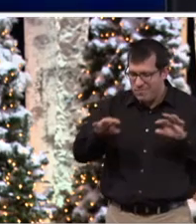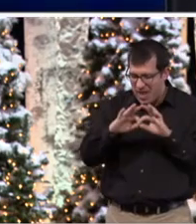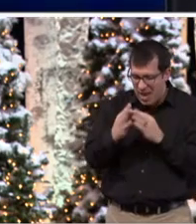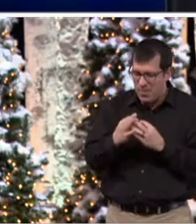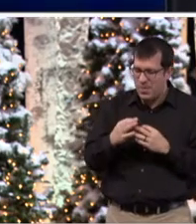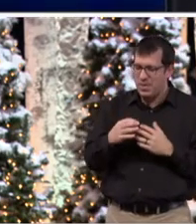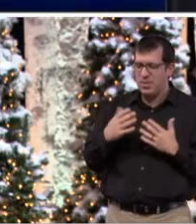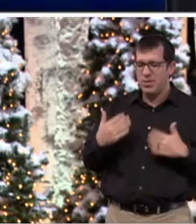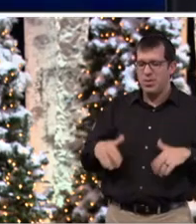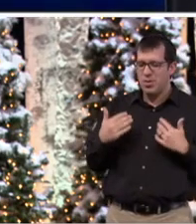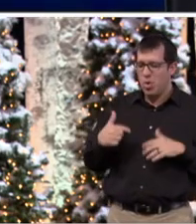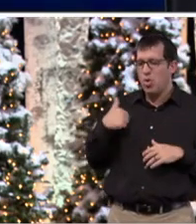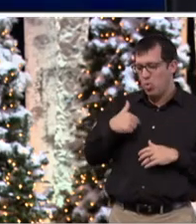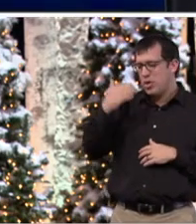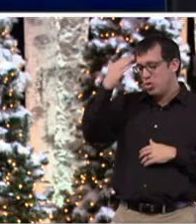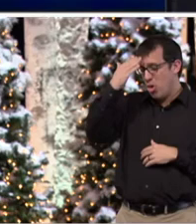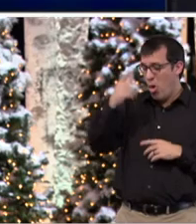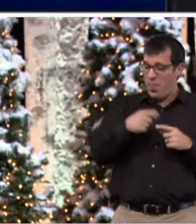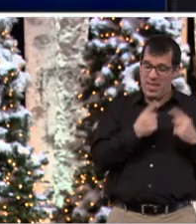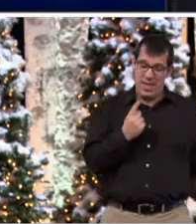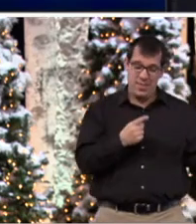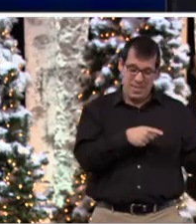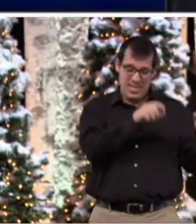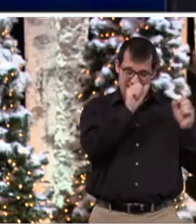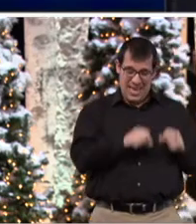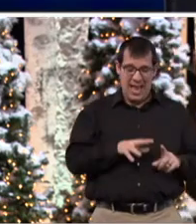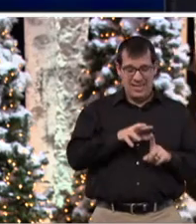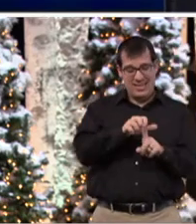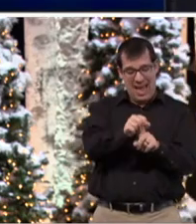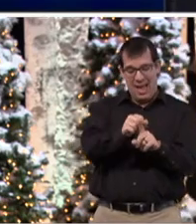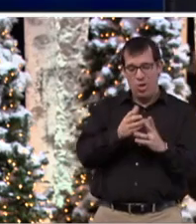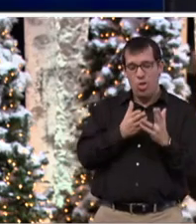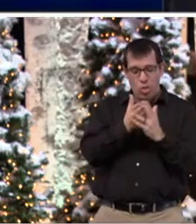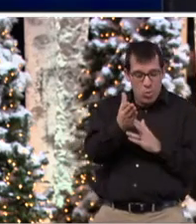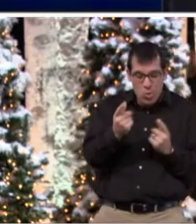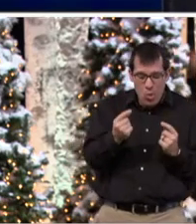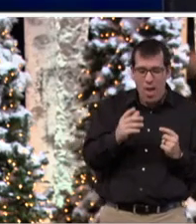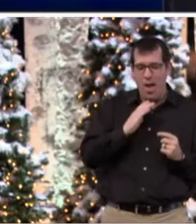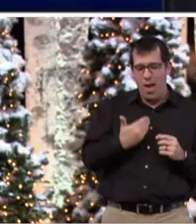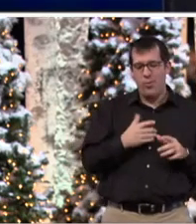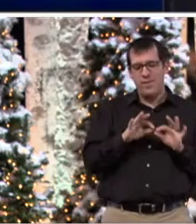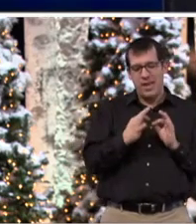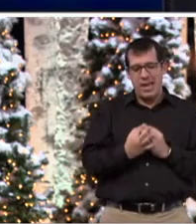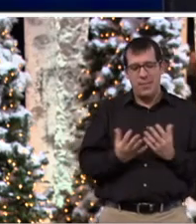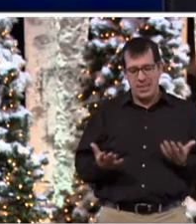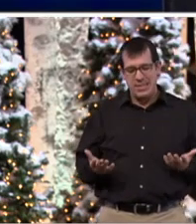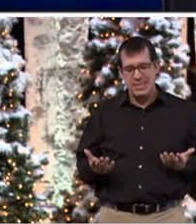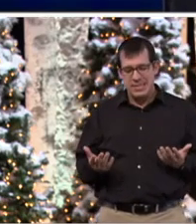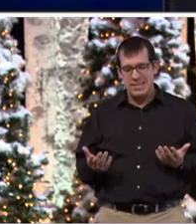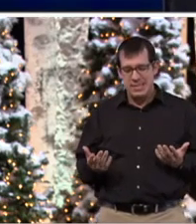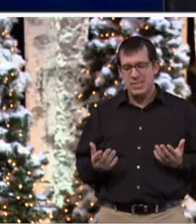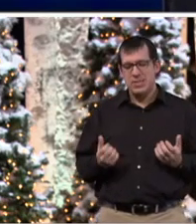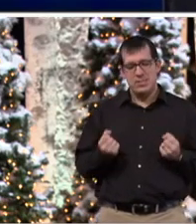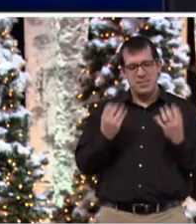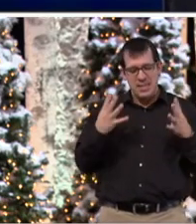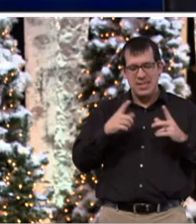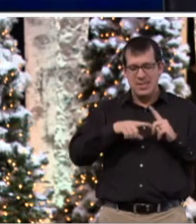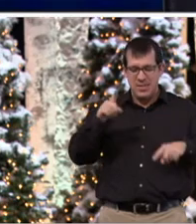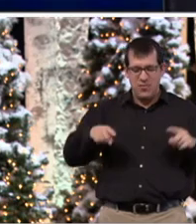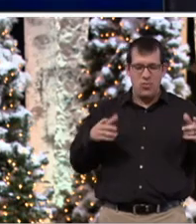We know that Satan can attack us through attacking our families in so many different